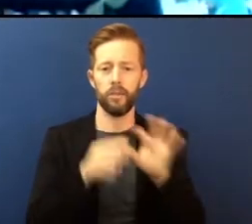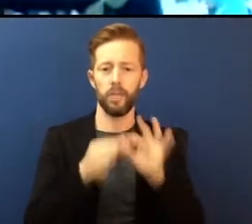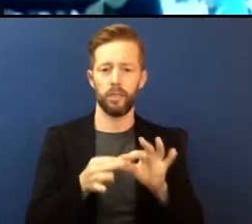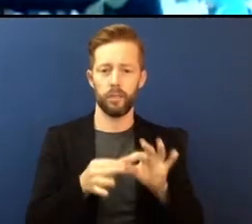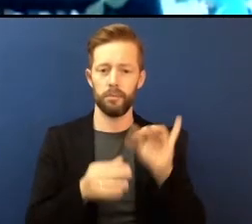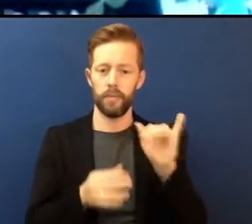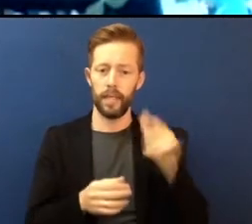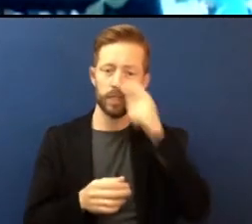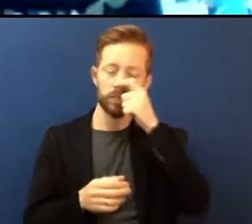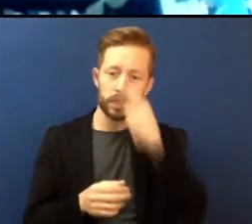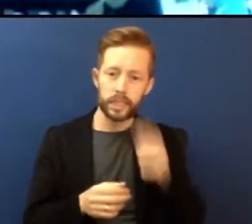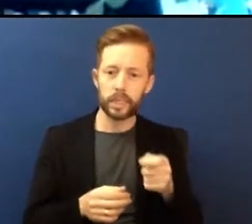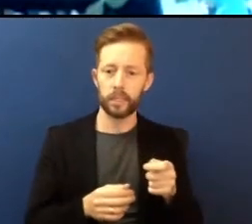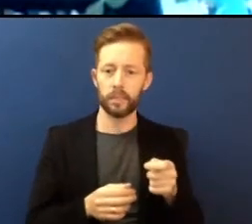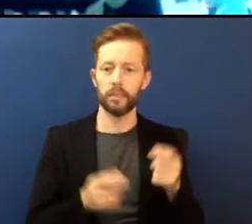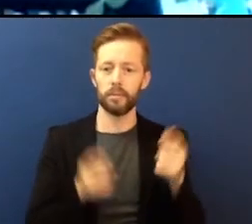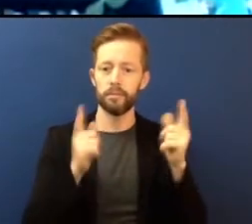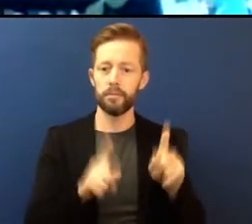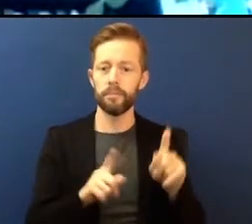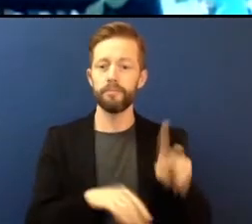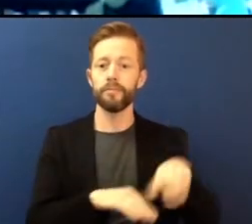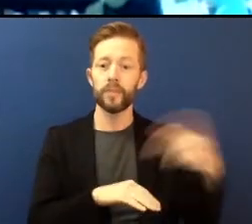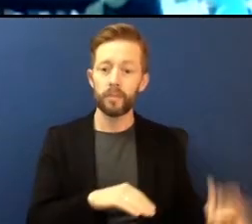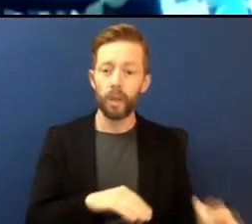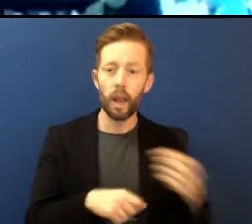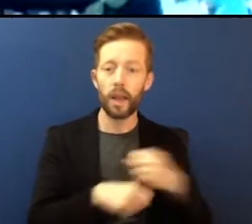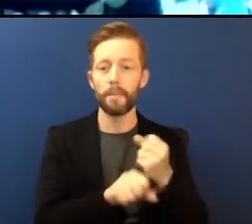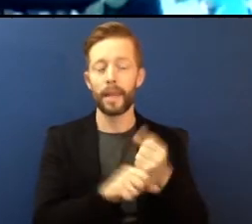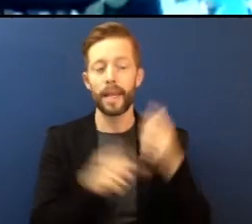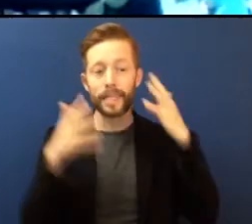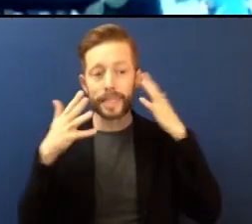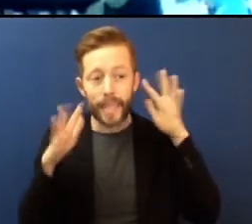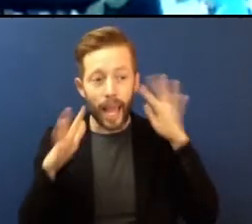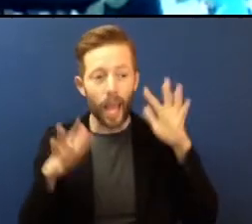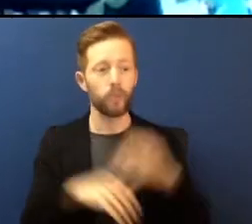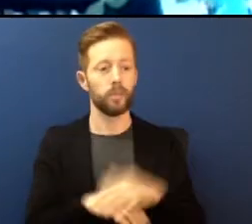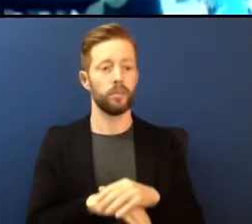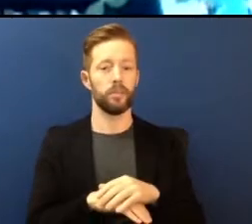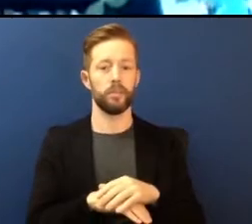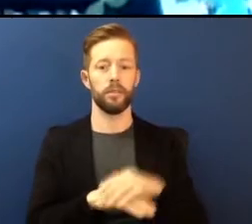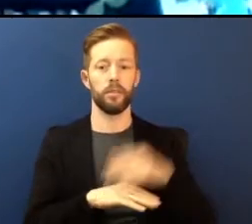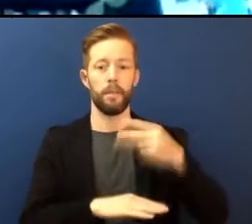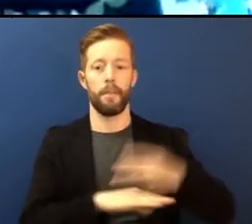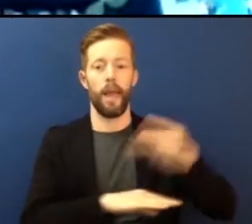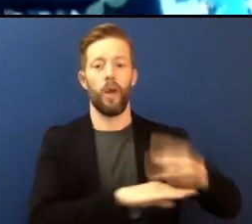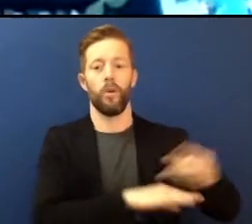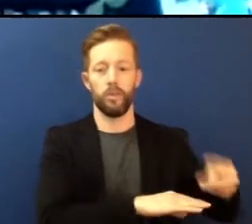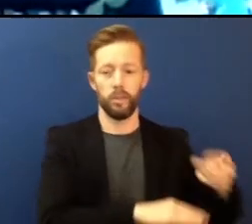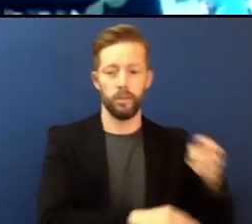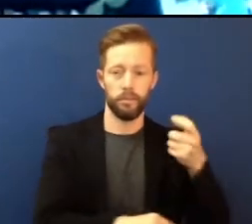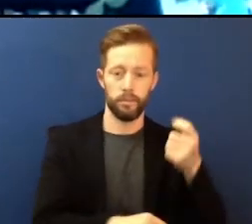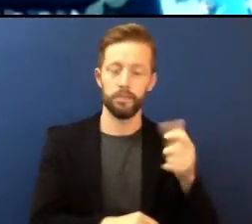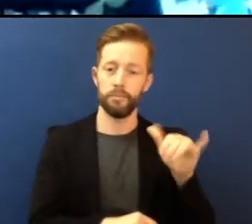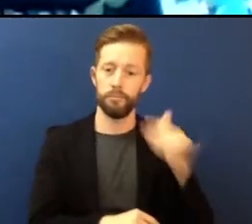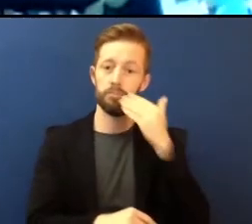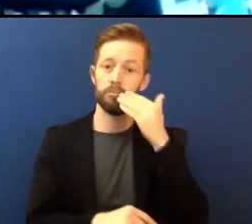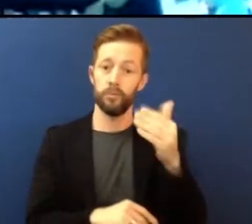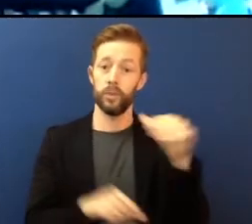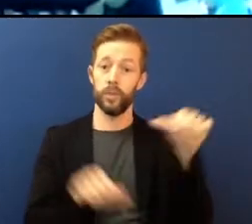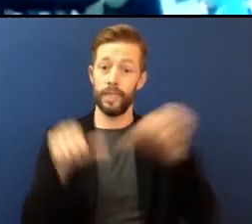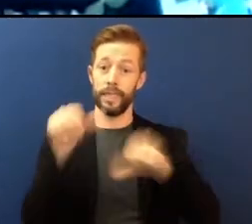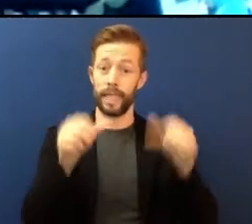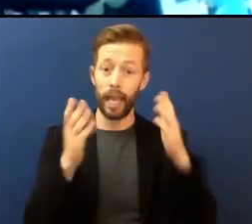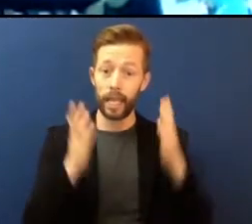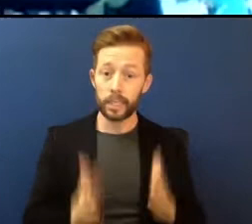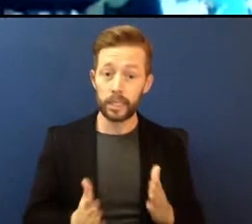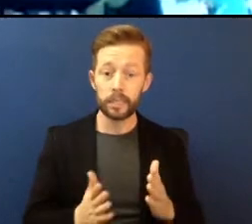effect relationship, and it was an interesting effect that occurred. The spoon made a sound. It bounced a little bit, And as